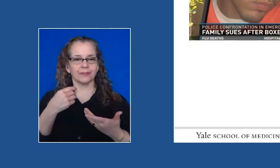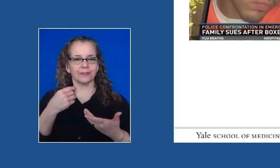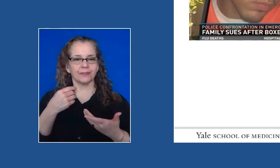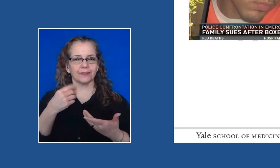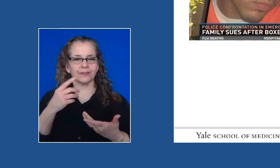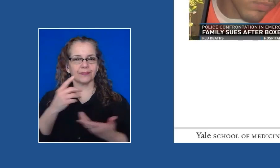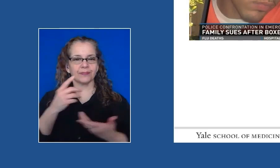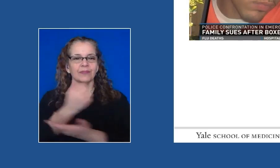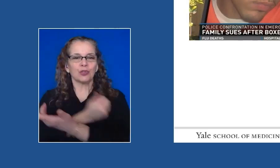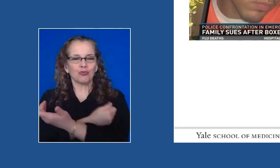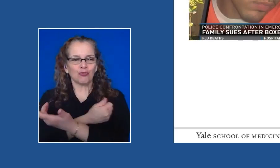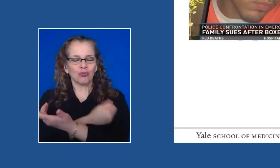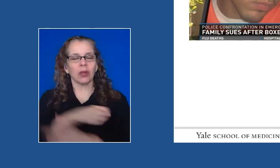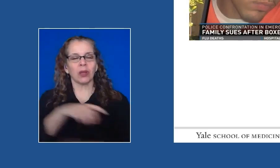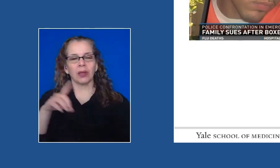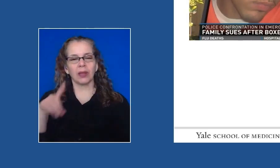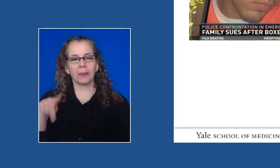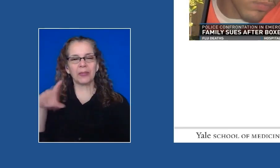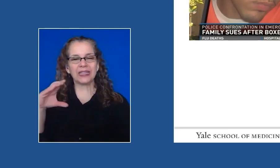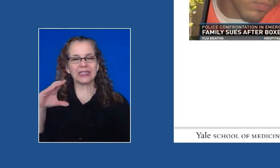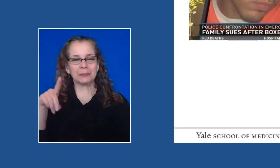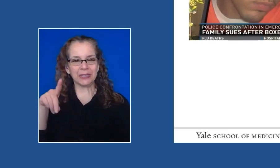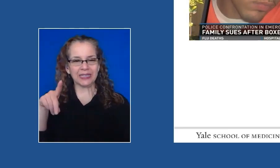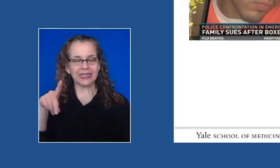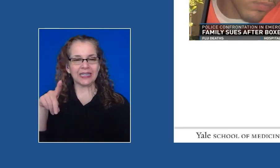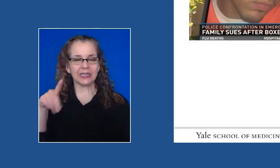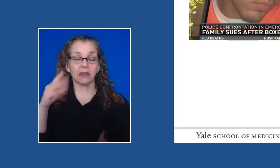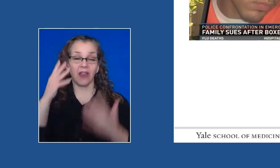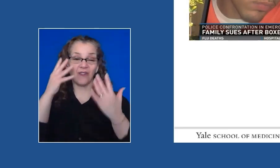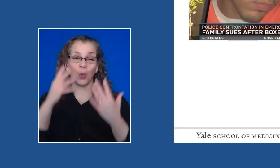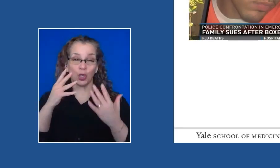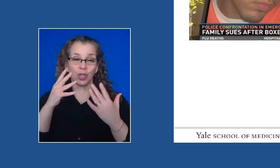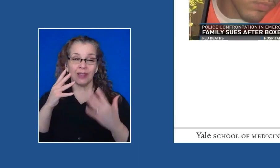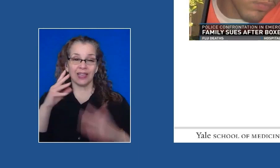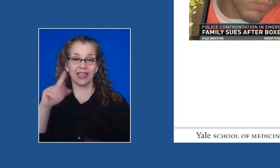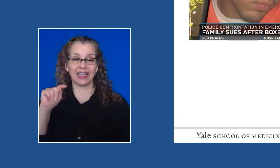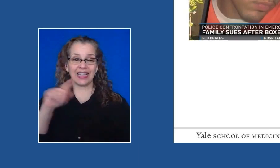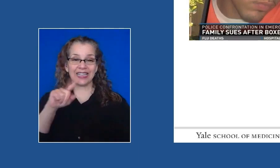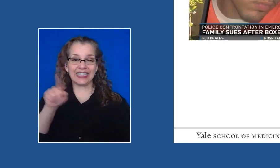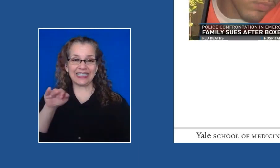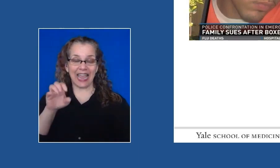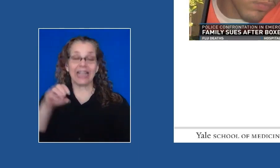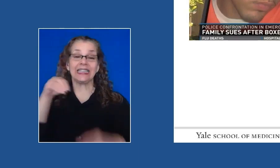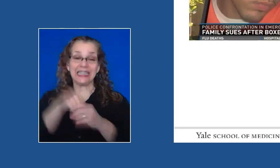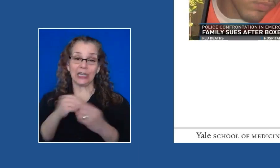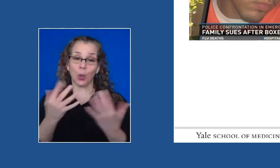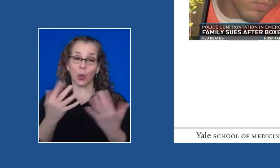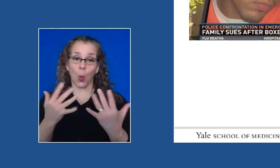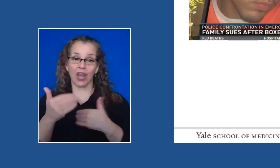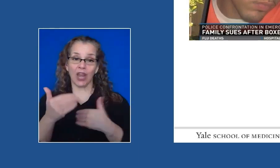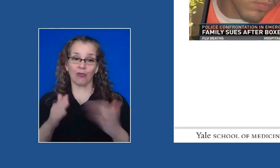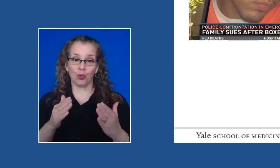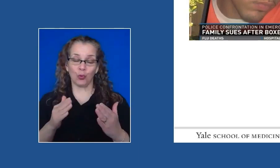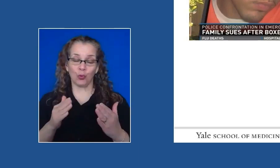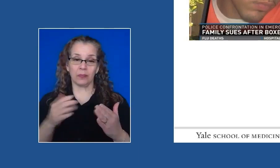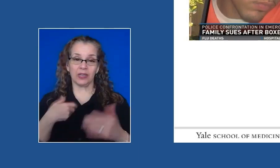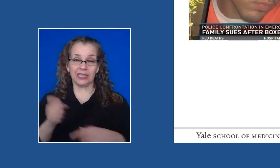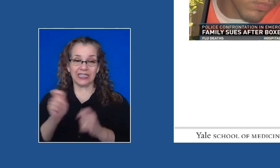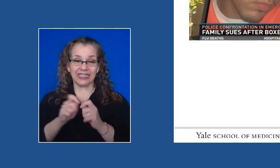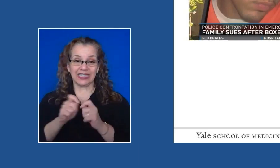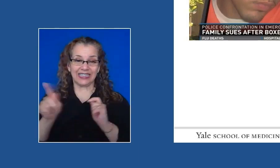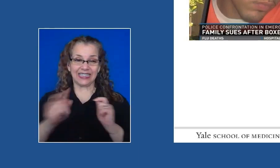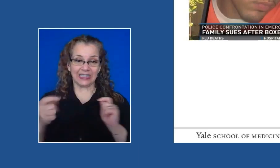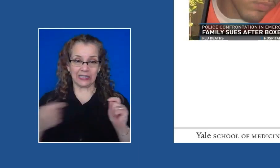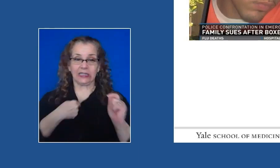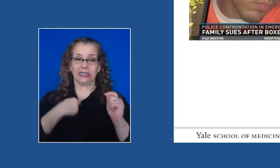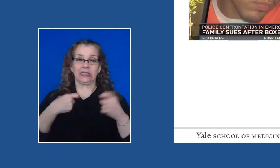as mental illness. He did unfortunately get tased in the waiting room and actually suffered cardiac arrest and died. And on the bottom